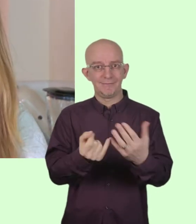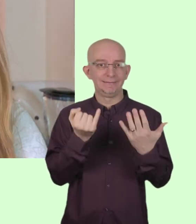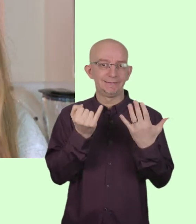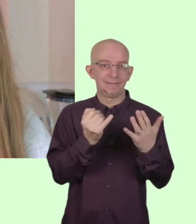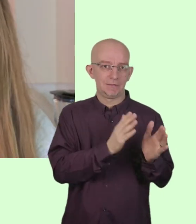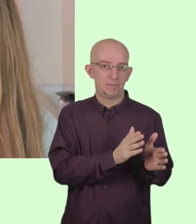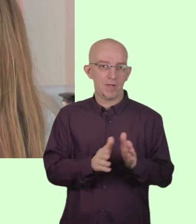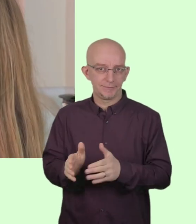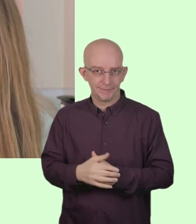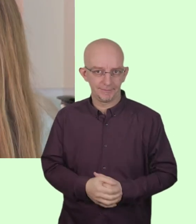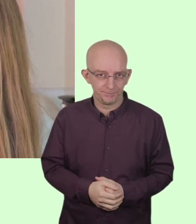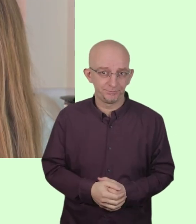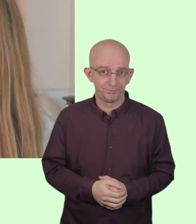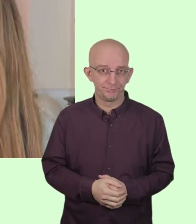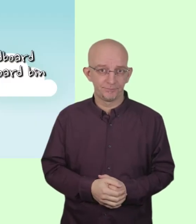main points.